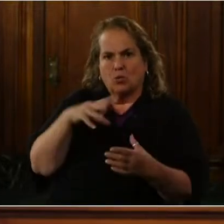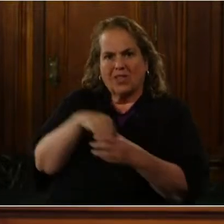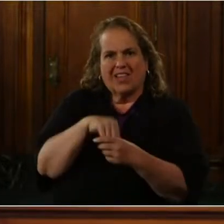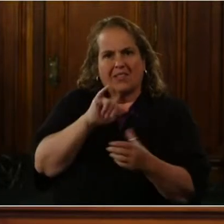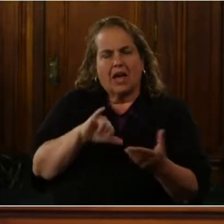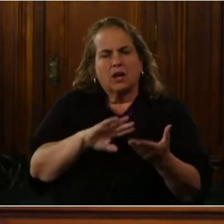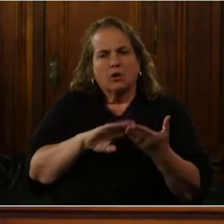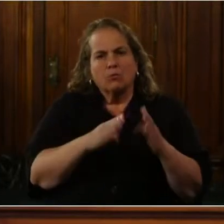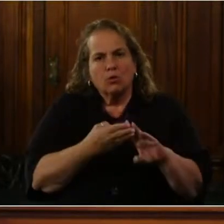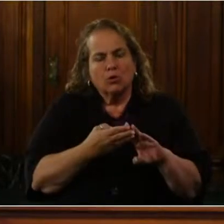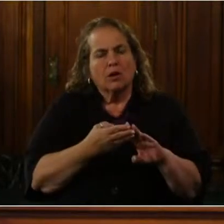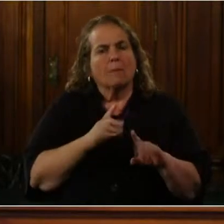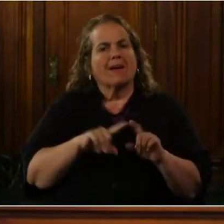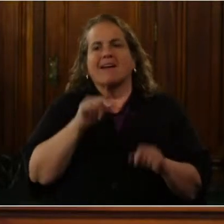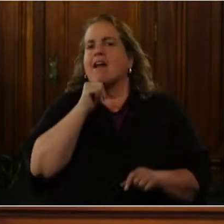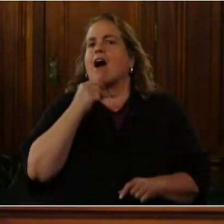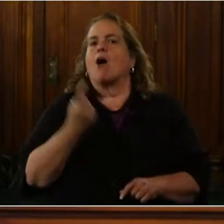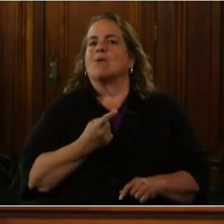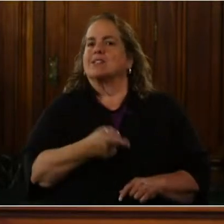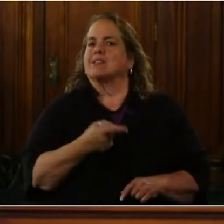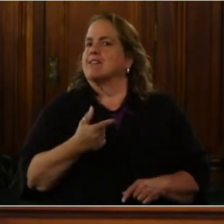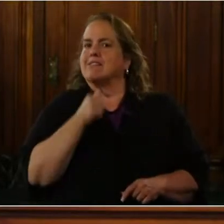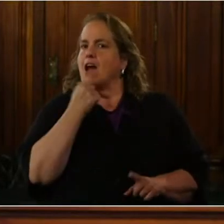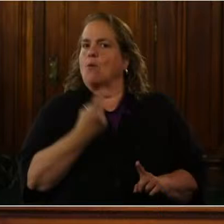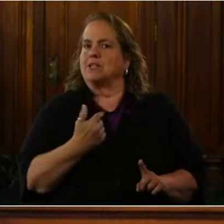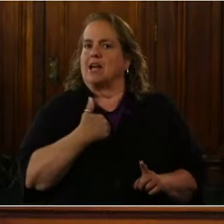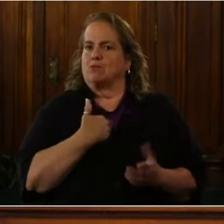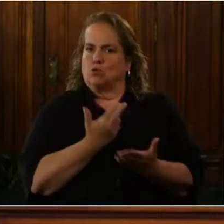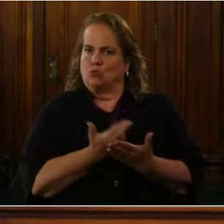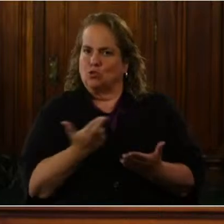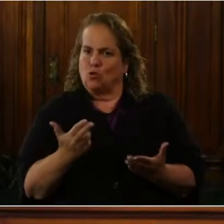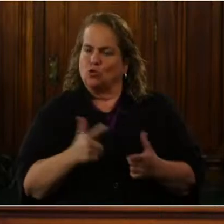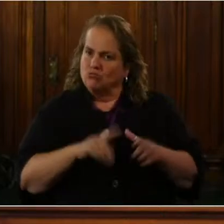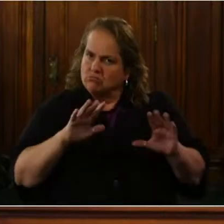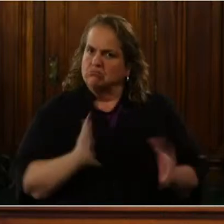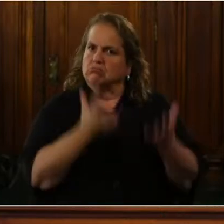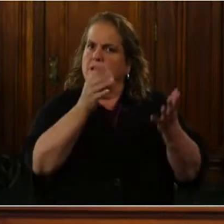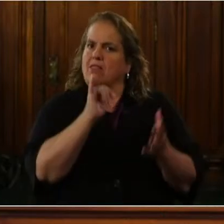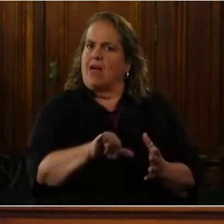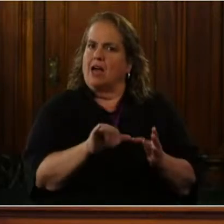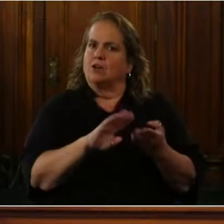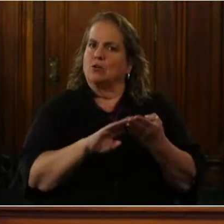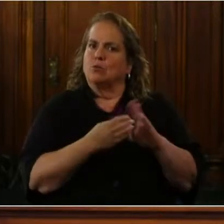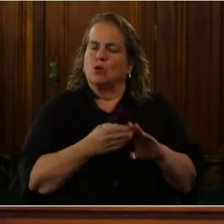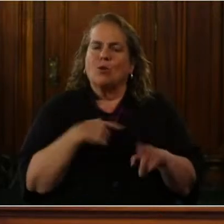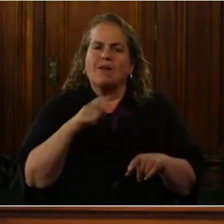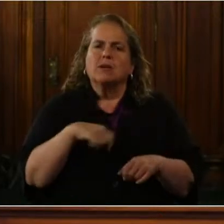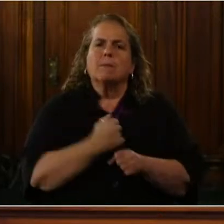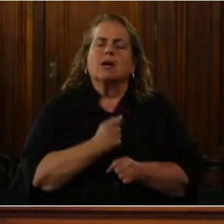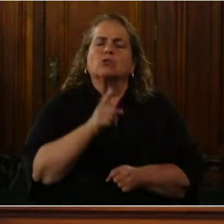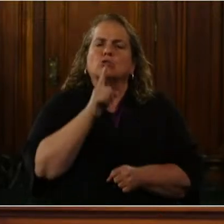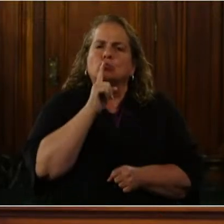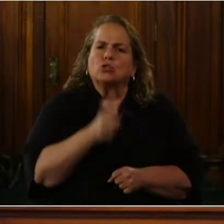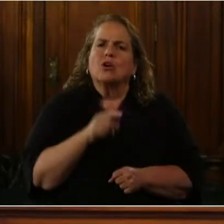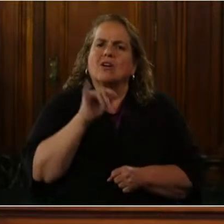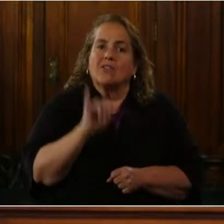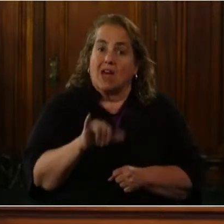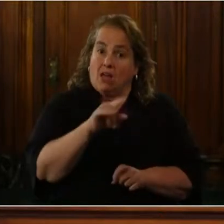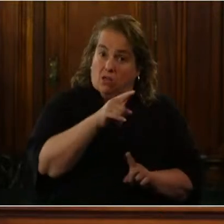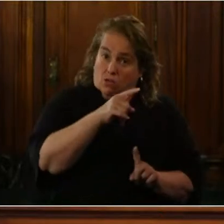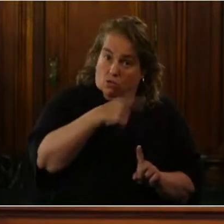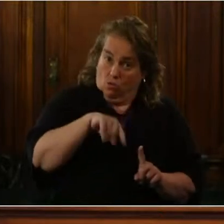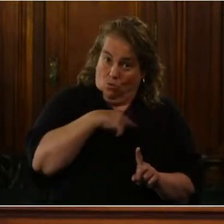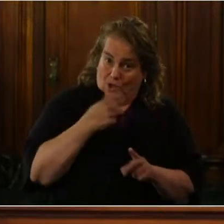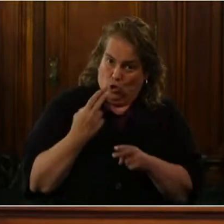not always the resources to lift up a community. We got to make sure that those are that